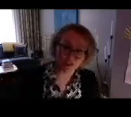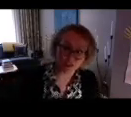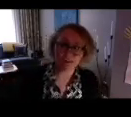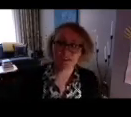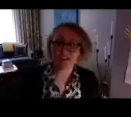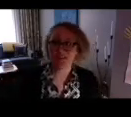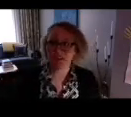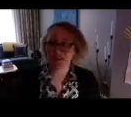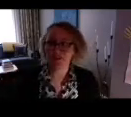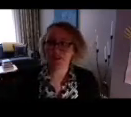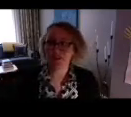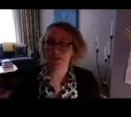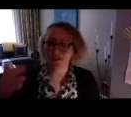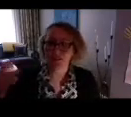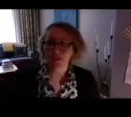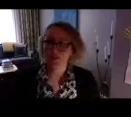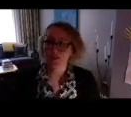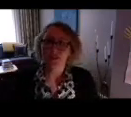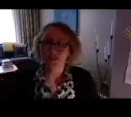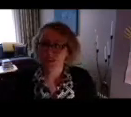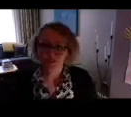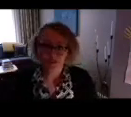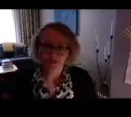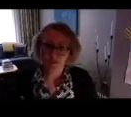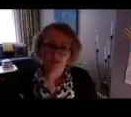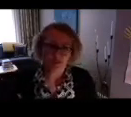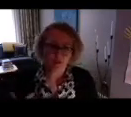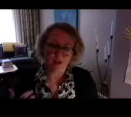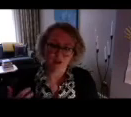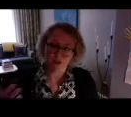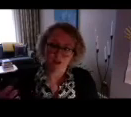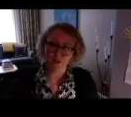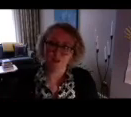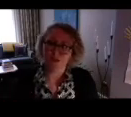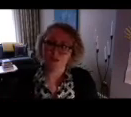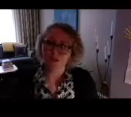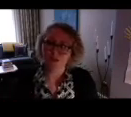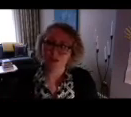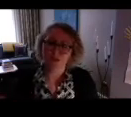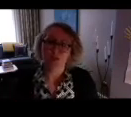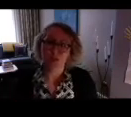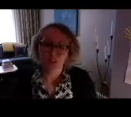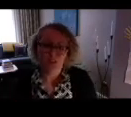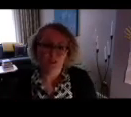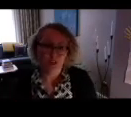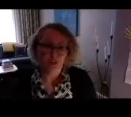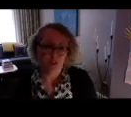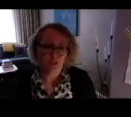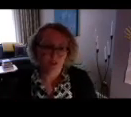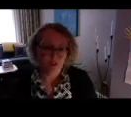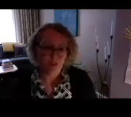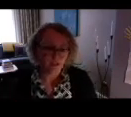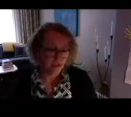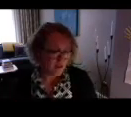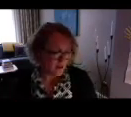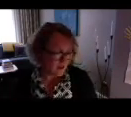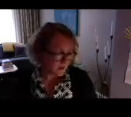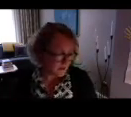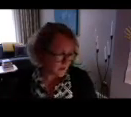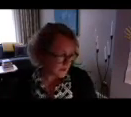the Australian offshore regime, how Australia's exploitation of other